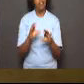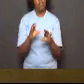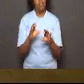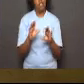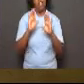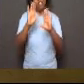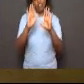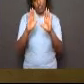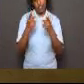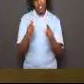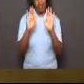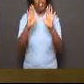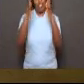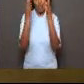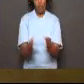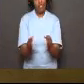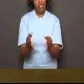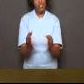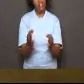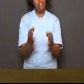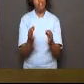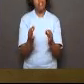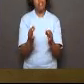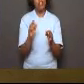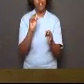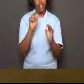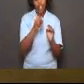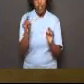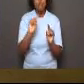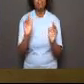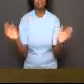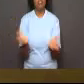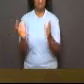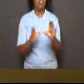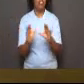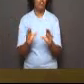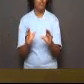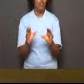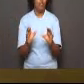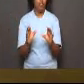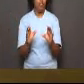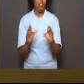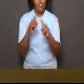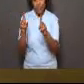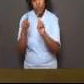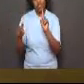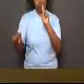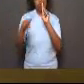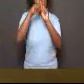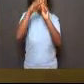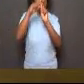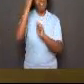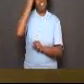to self-determination, they are able to appreciate diversity in a positive way.